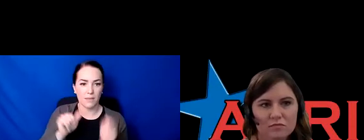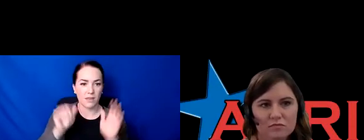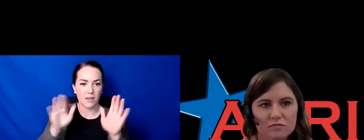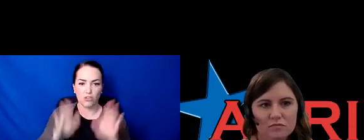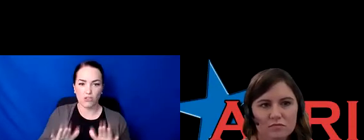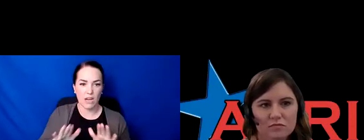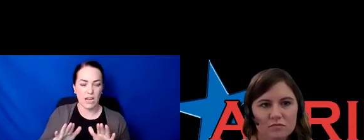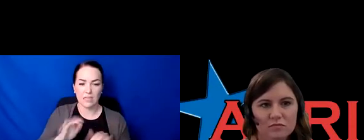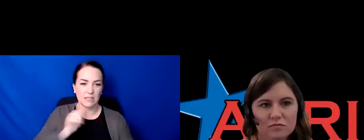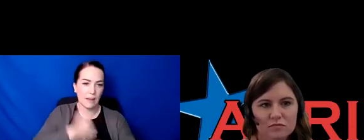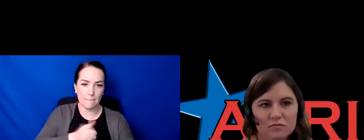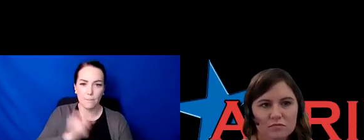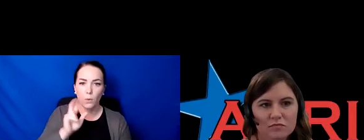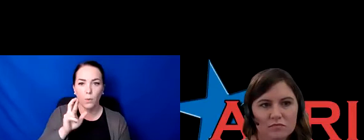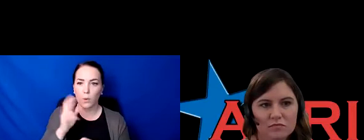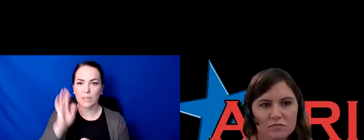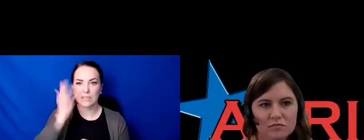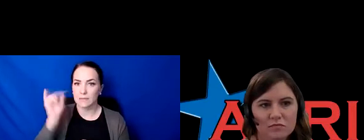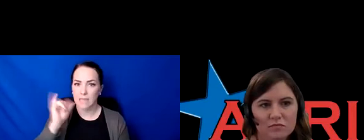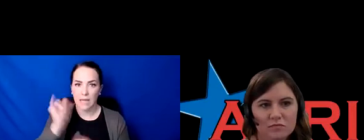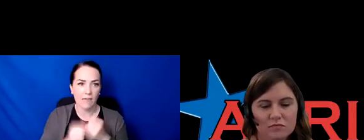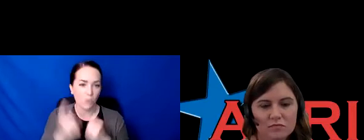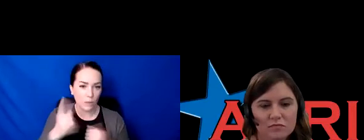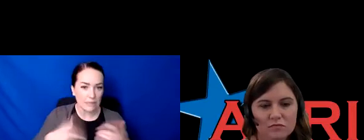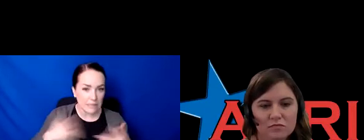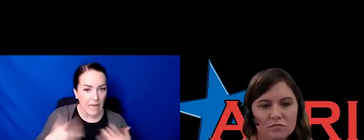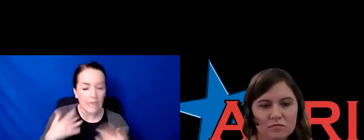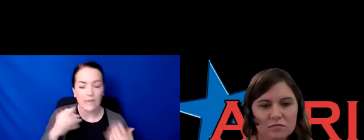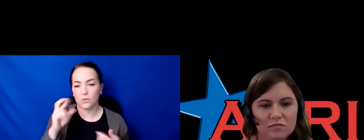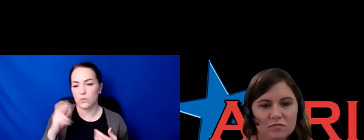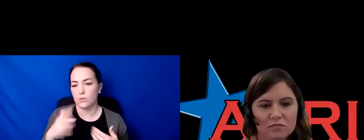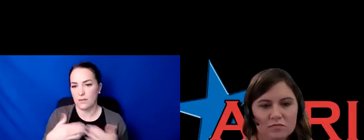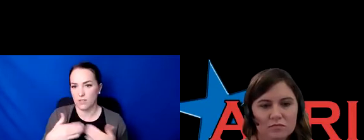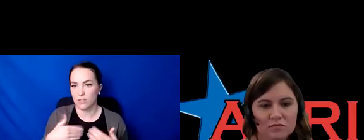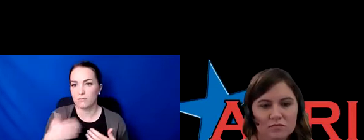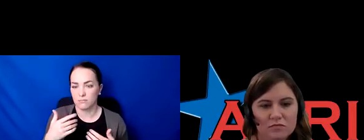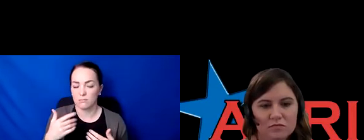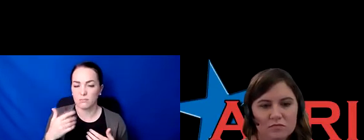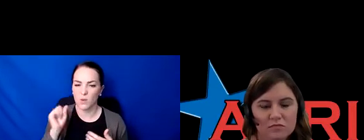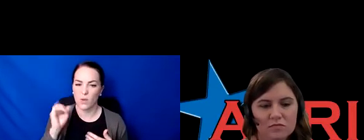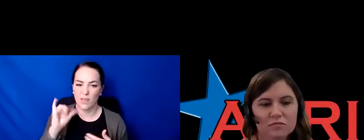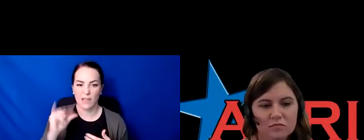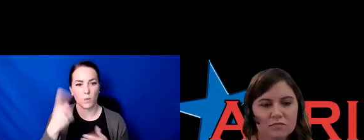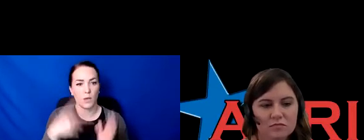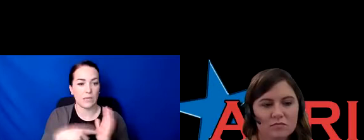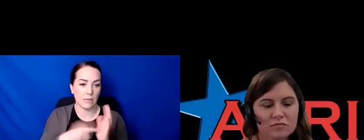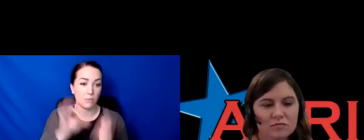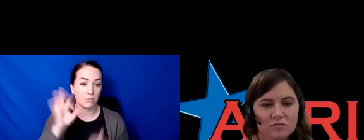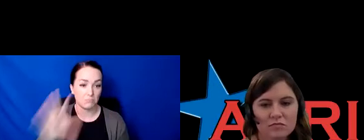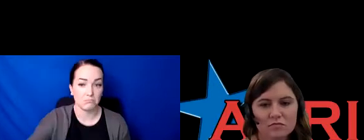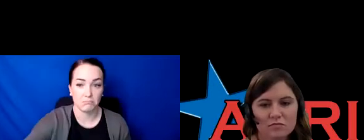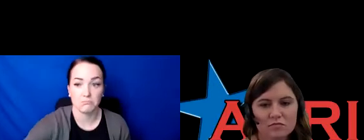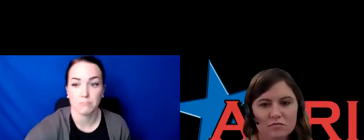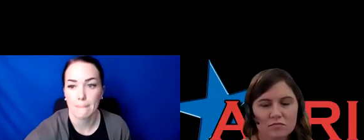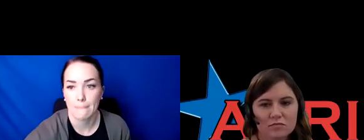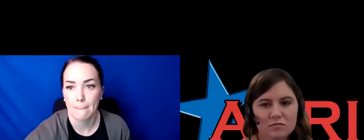setup, or, you know, it seems like everyone's excited and whatnot. So that's just one example. So.